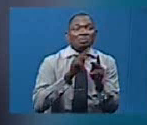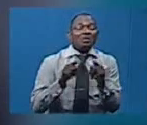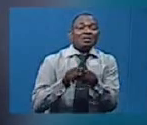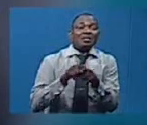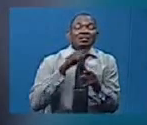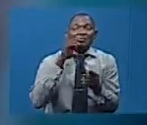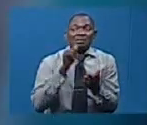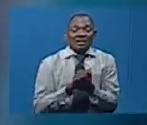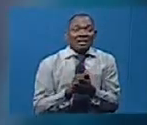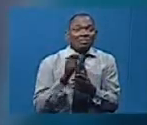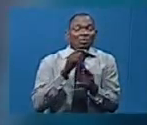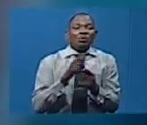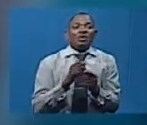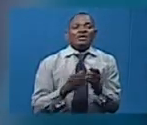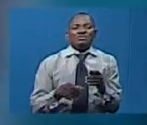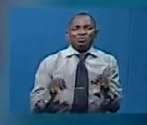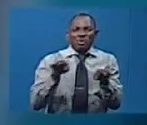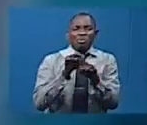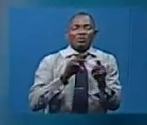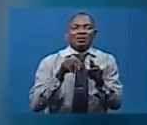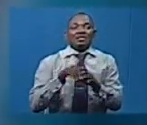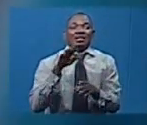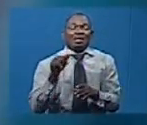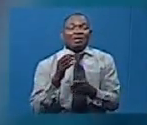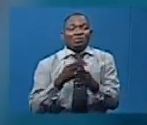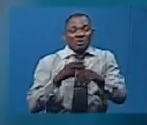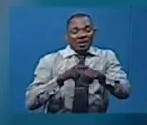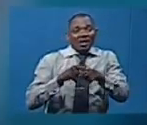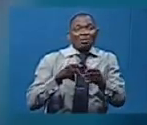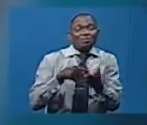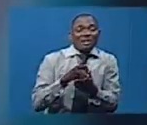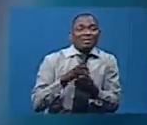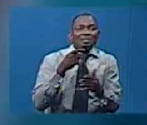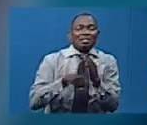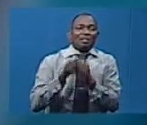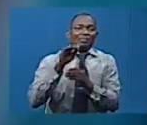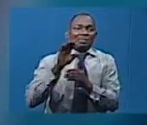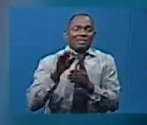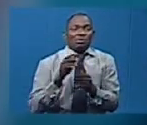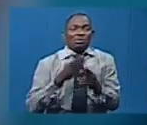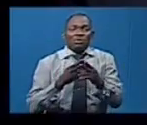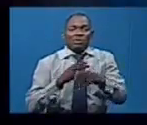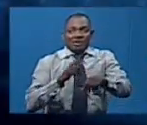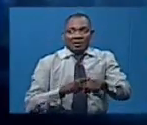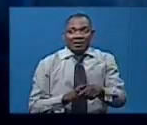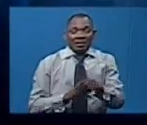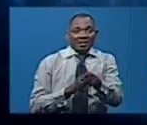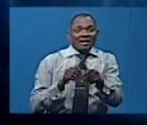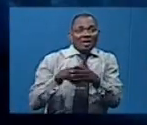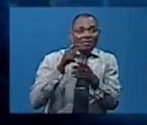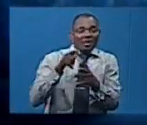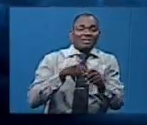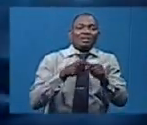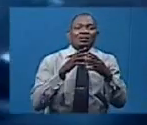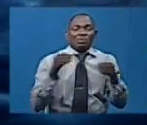clients, she says, are influential people in Accra. For short-time services, she charges 50 Ghana cedis. This is how she